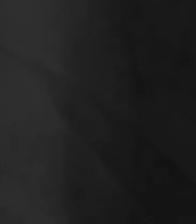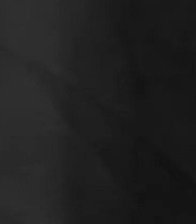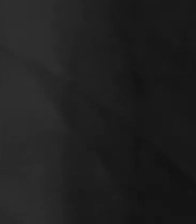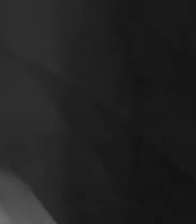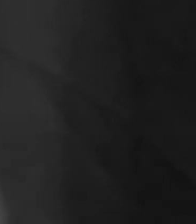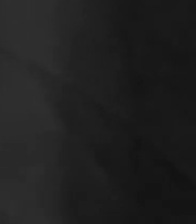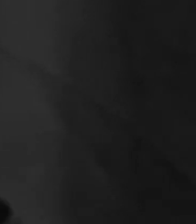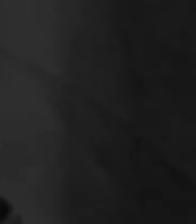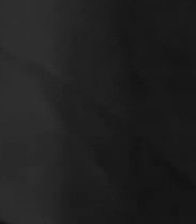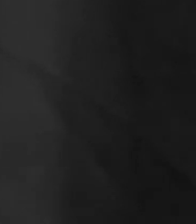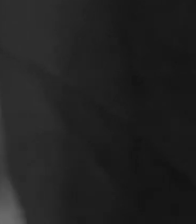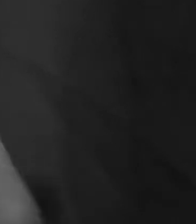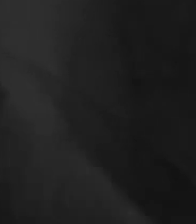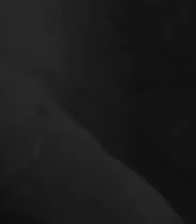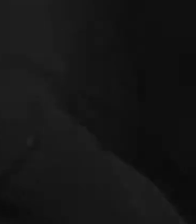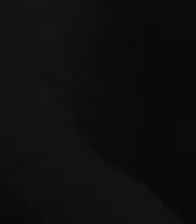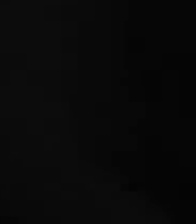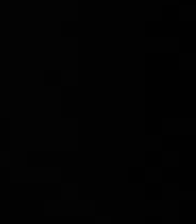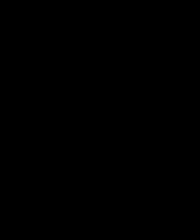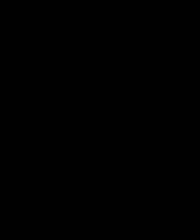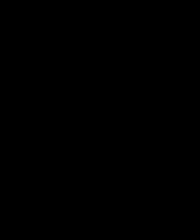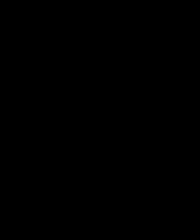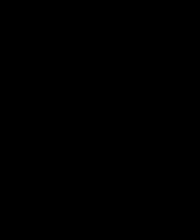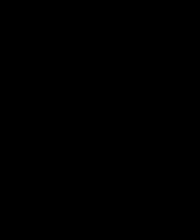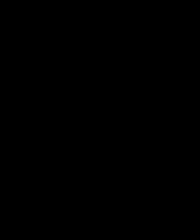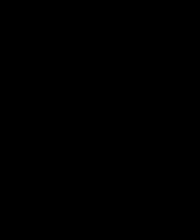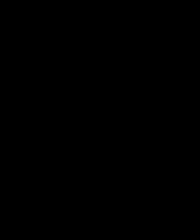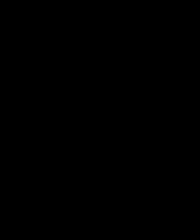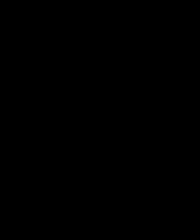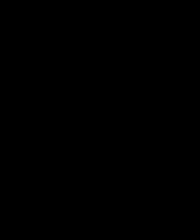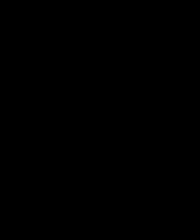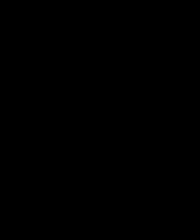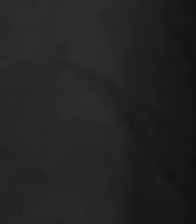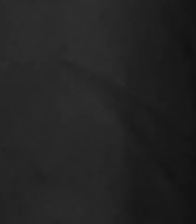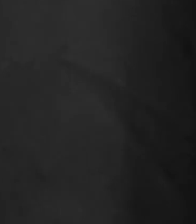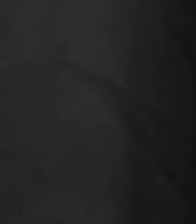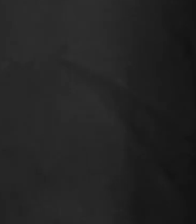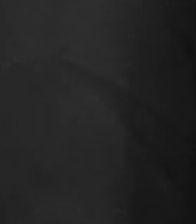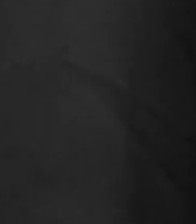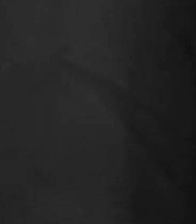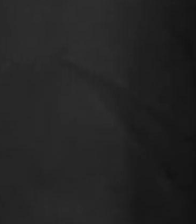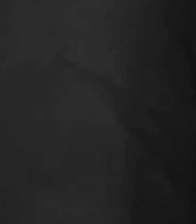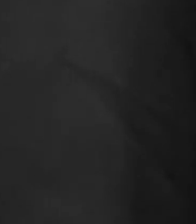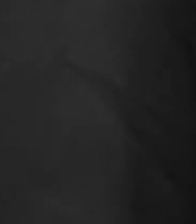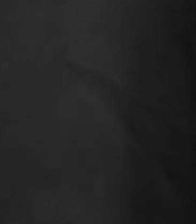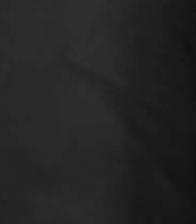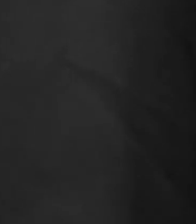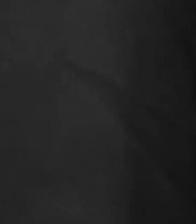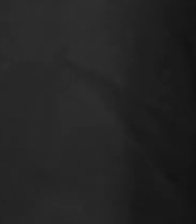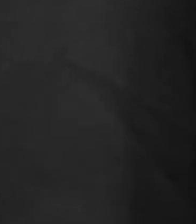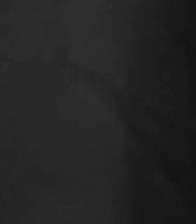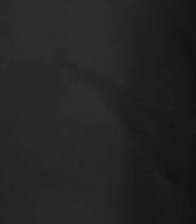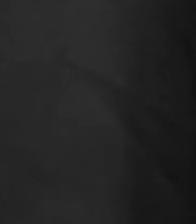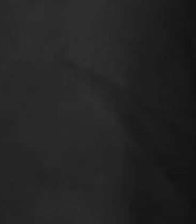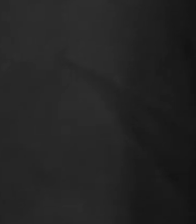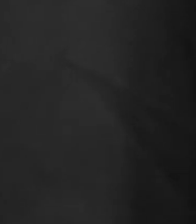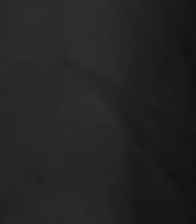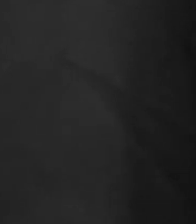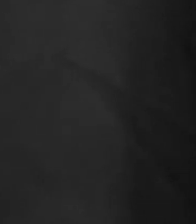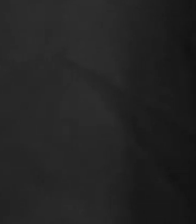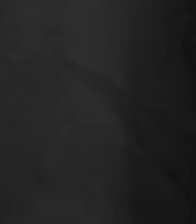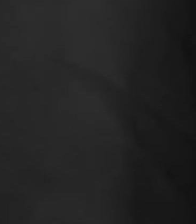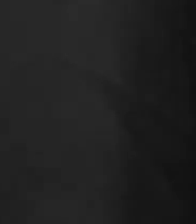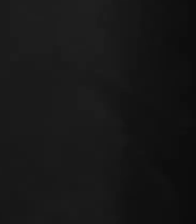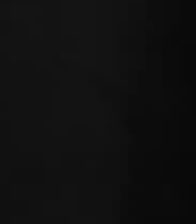you. Okay. You can forget. You got to give out a message of honesty, morals, and principles to